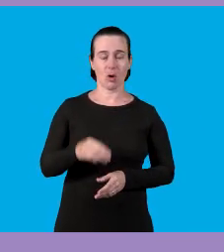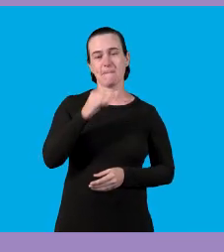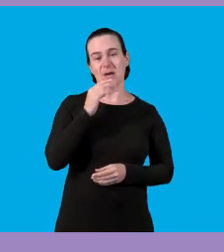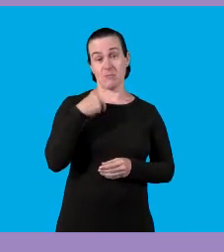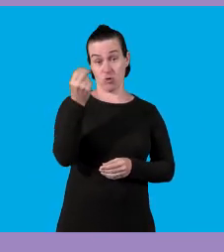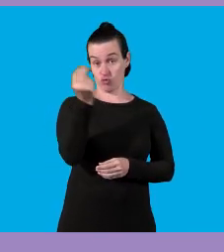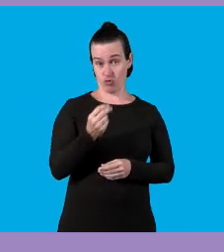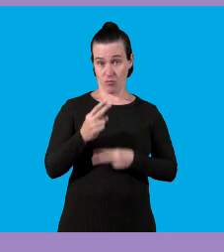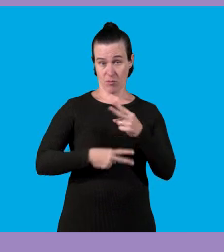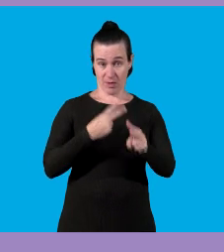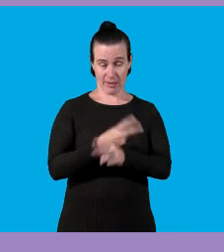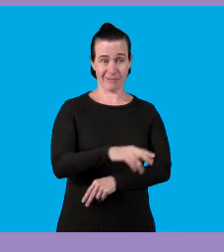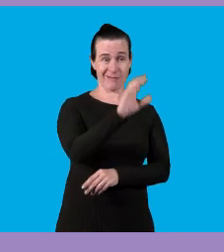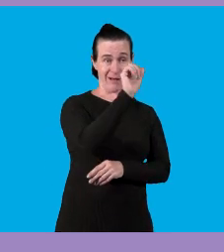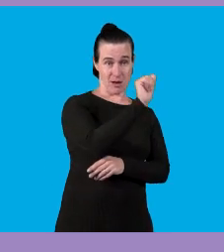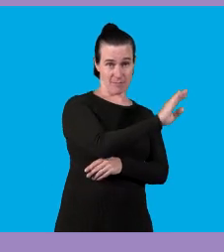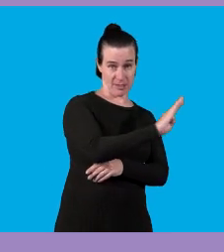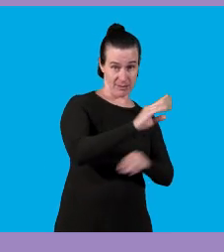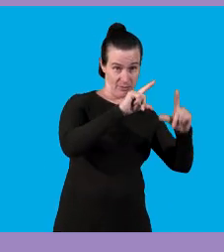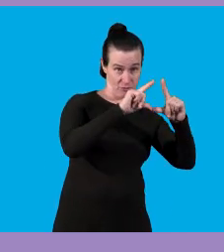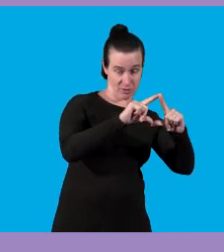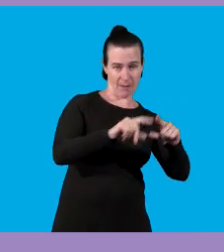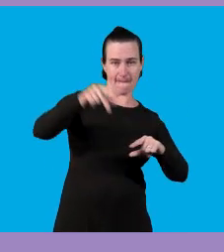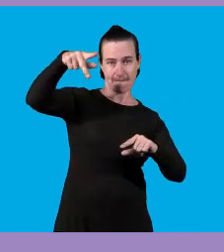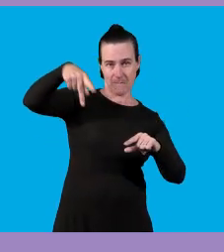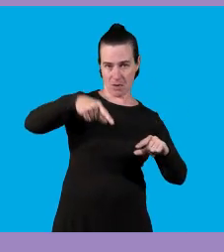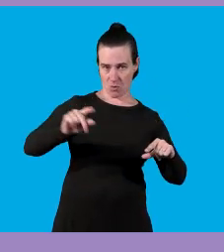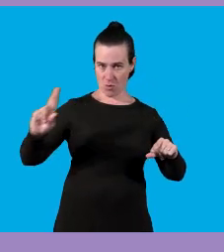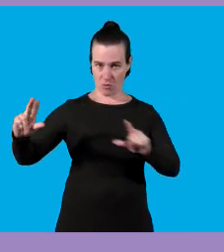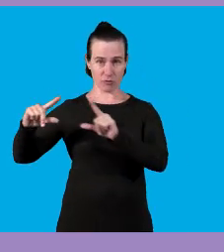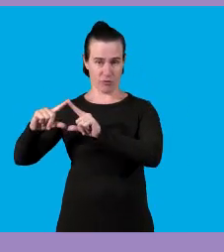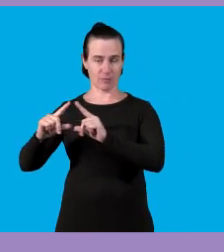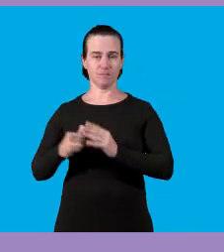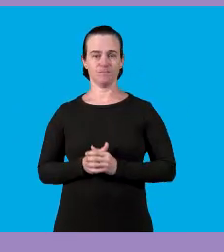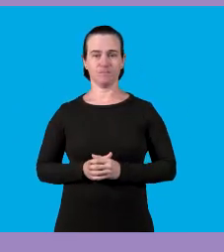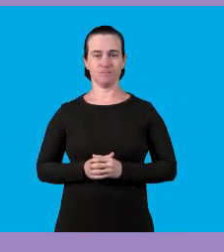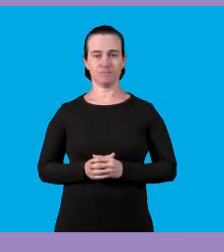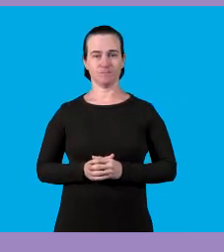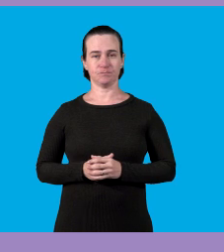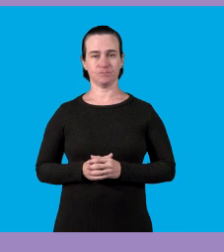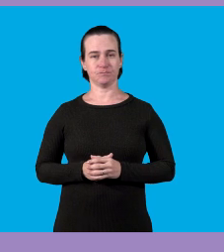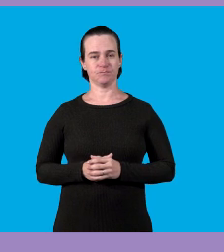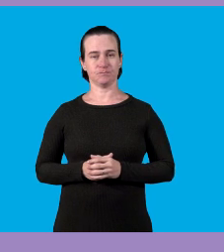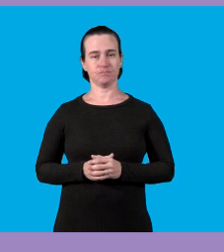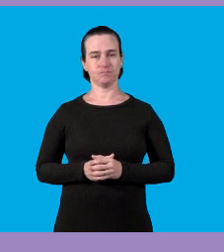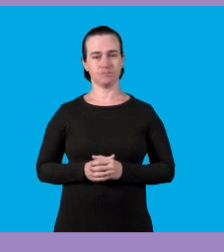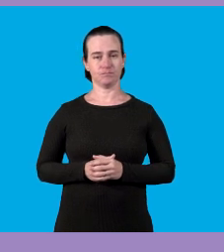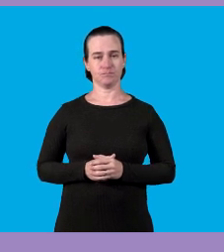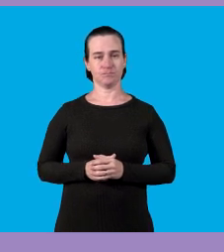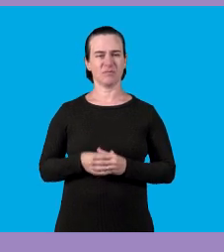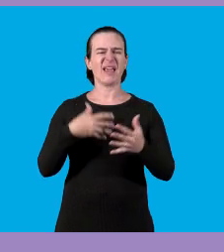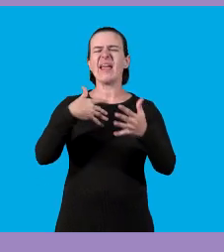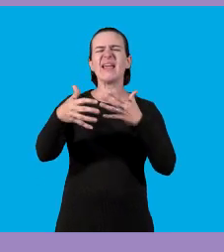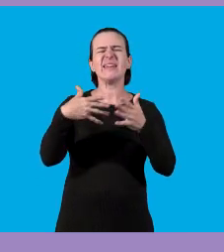Angle ABC, PQR. And we can use any